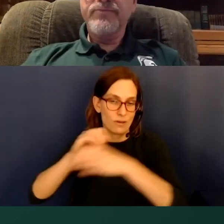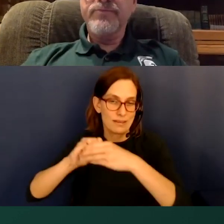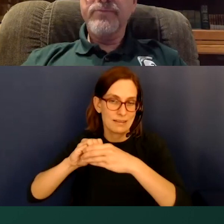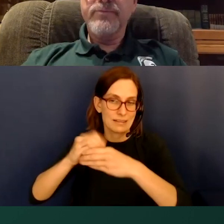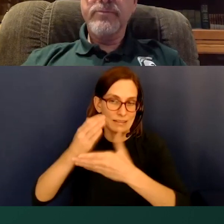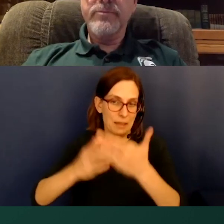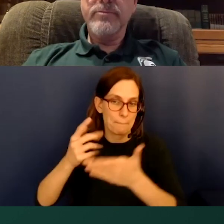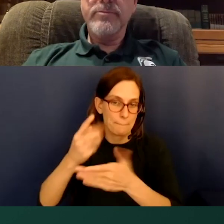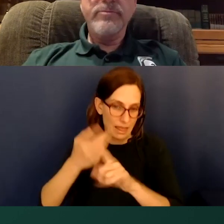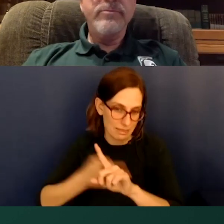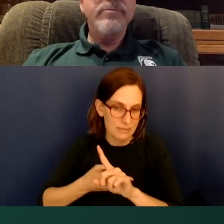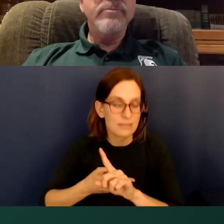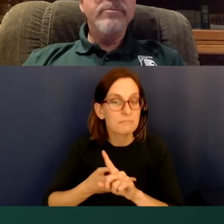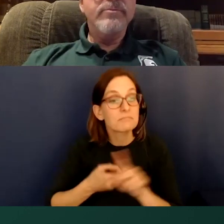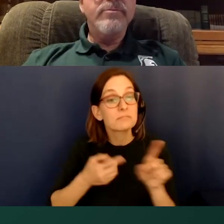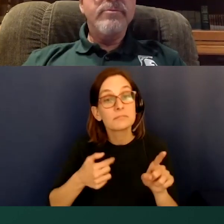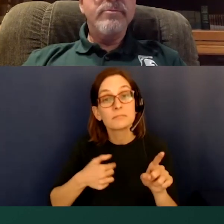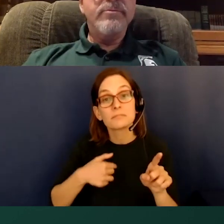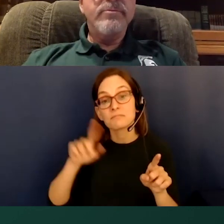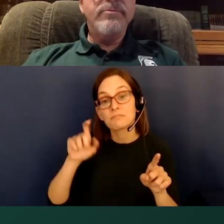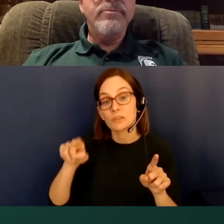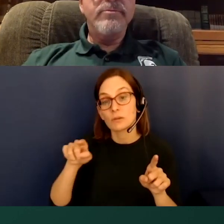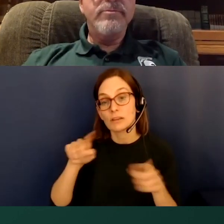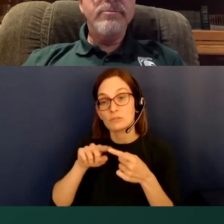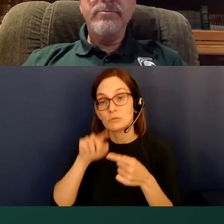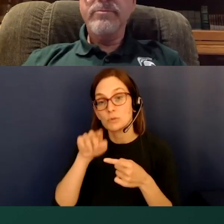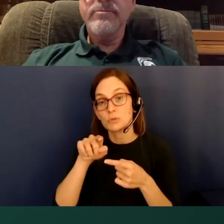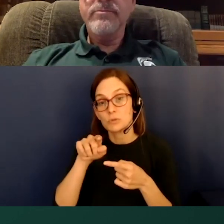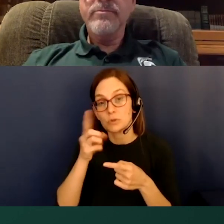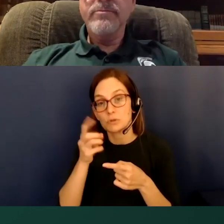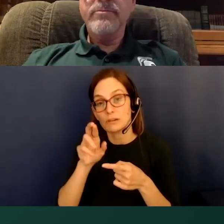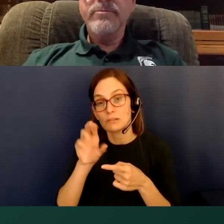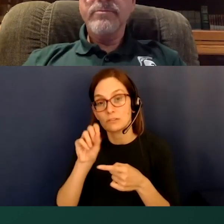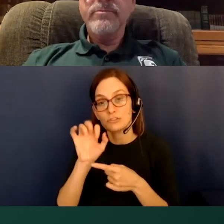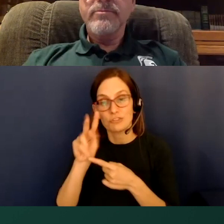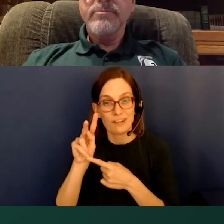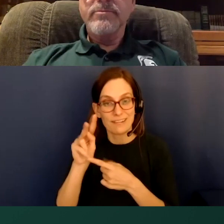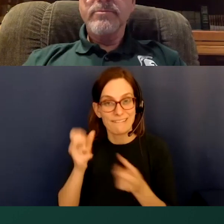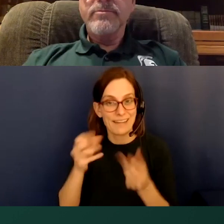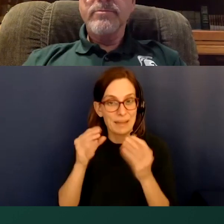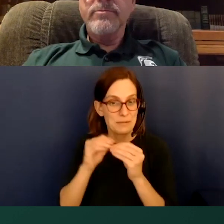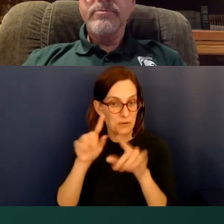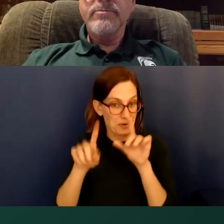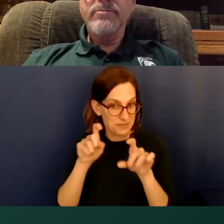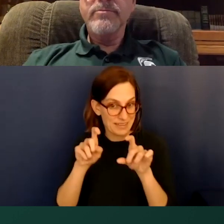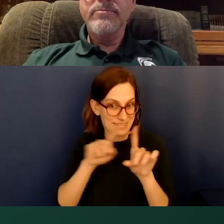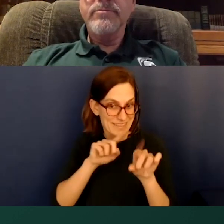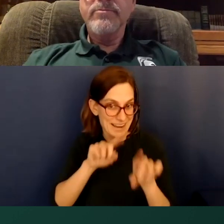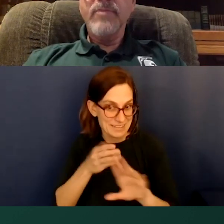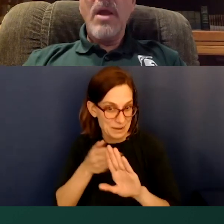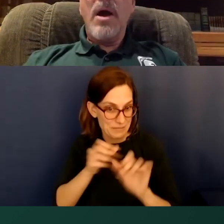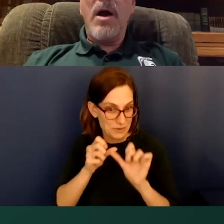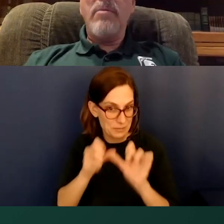Okay. And I guess I have a question directed at you, Dr. Stark. How many more of these questions do you want to answer before we move on